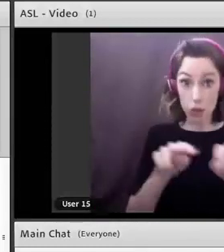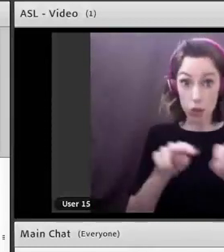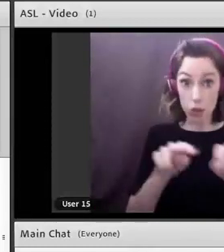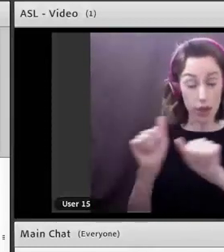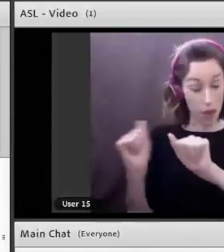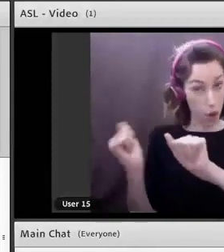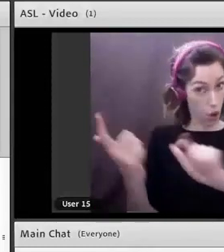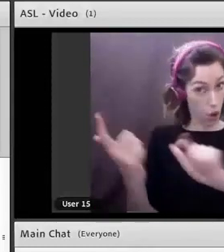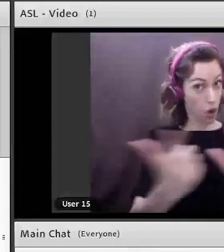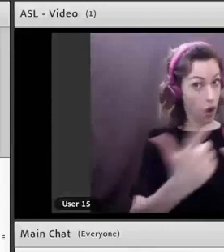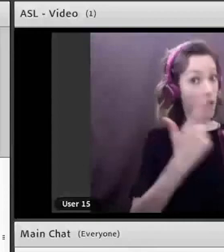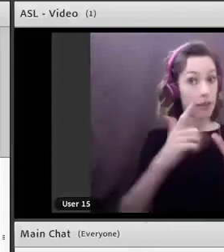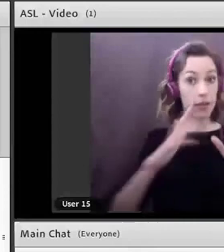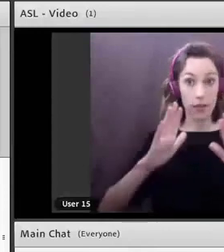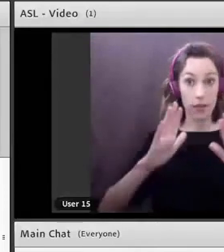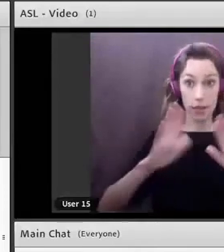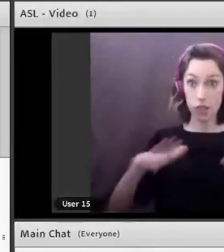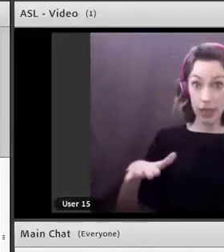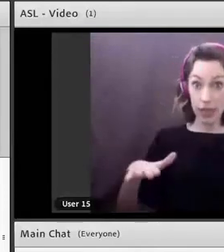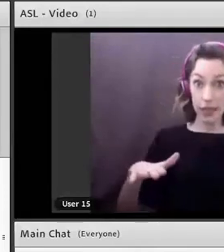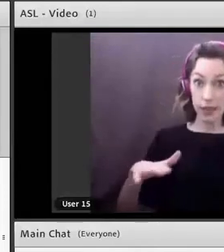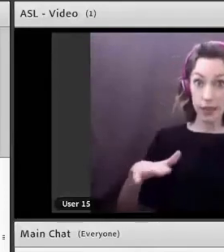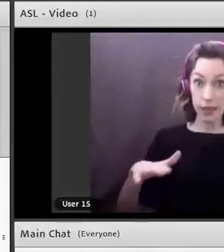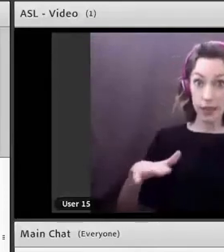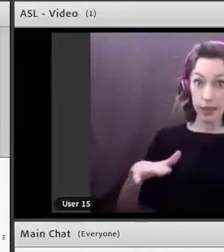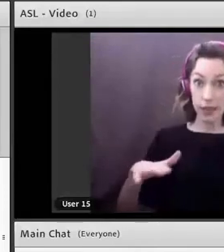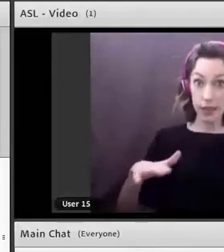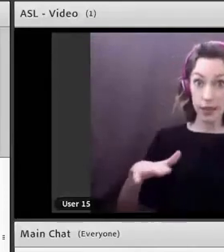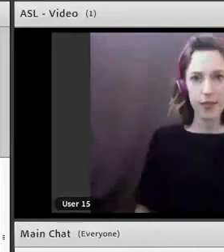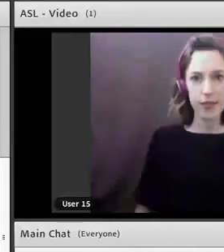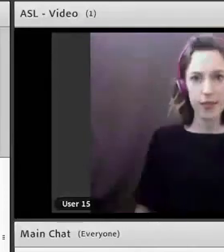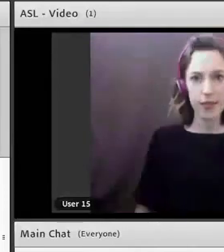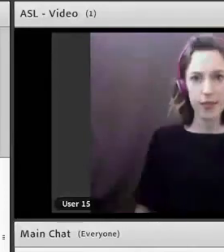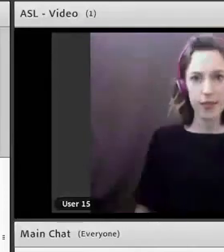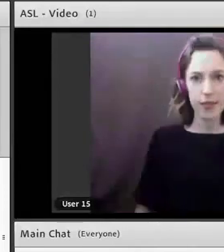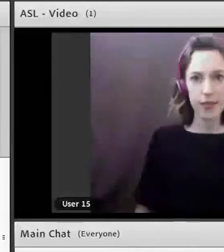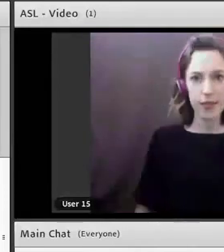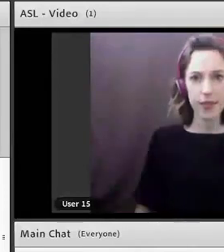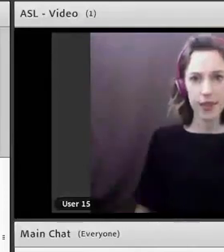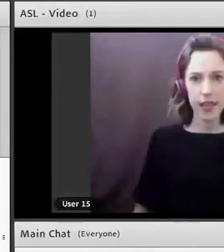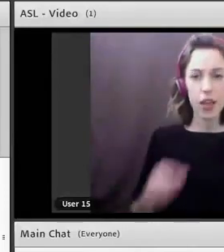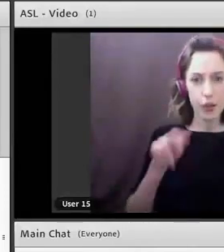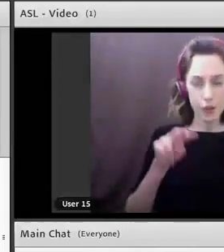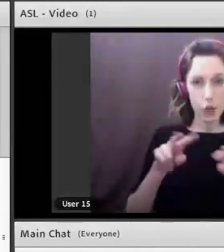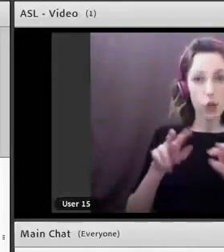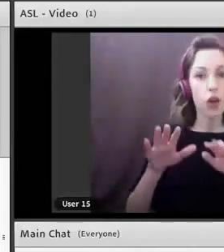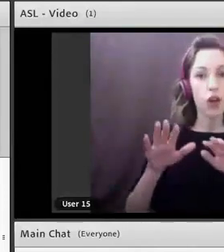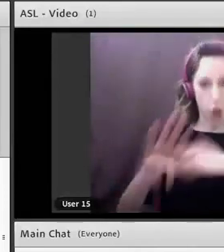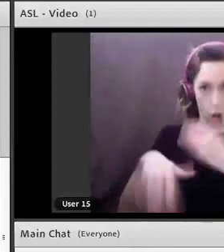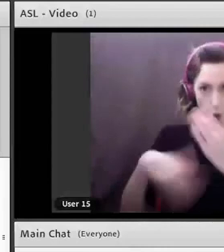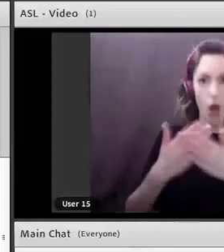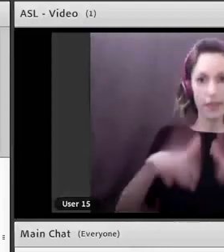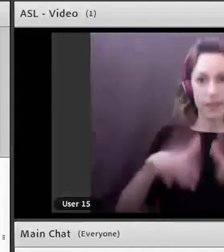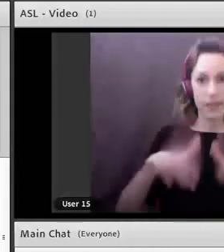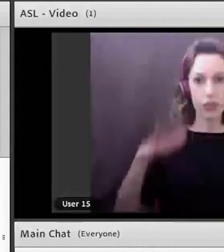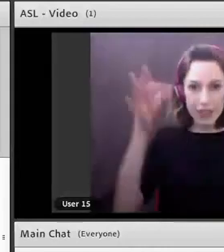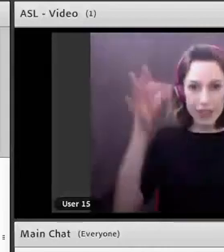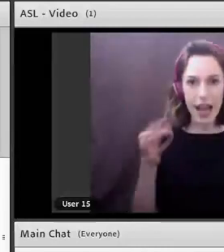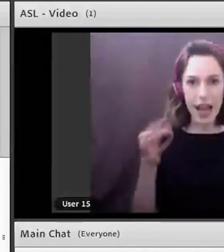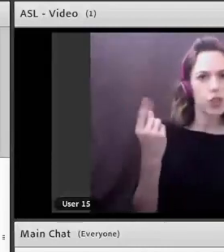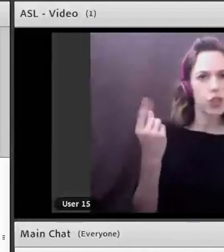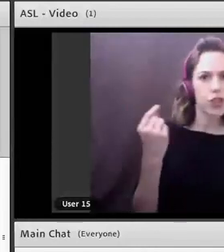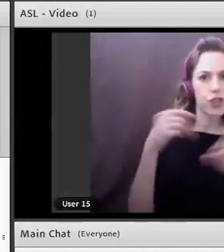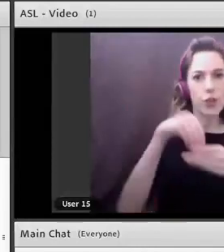out what we should be doing in that classroom in that school. But if we're making international comparisons, we want